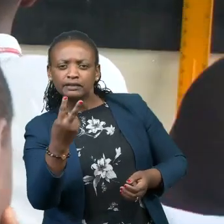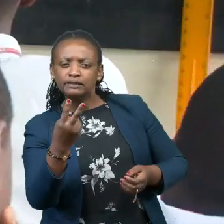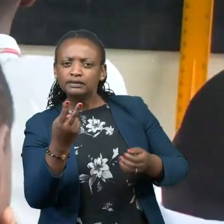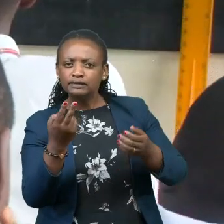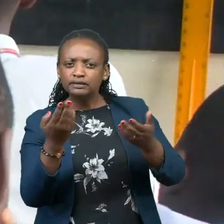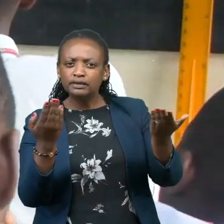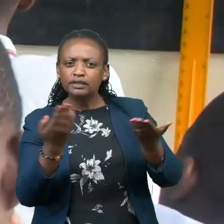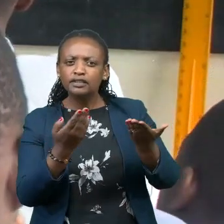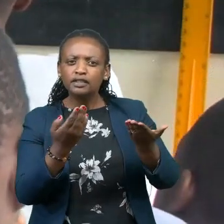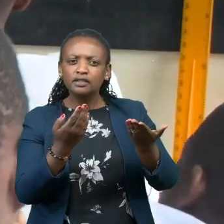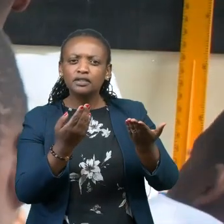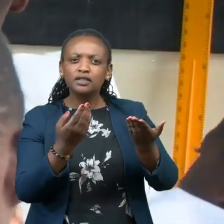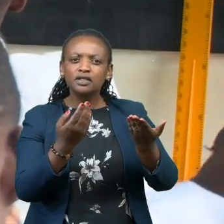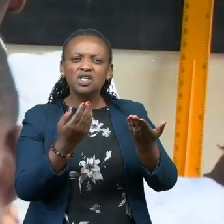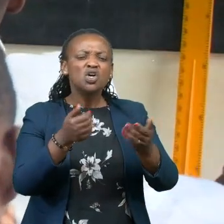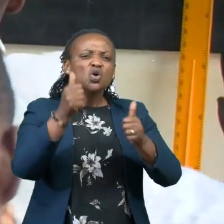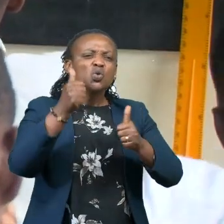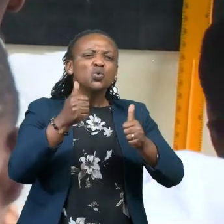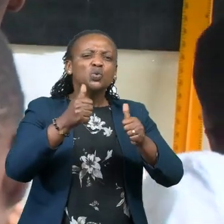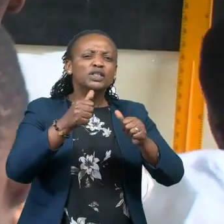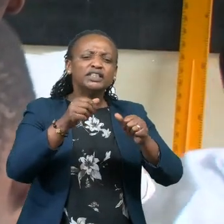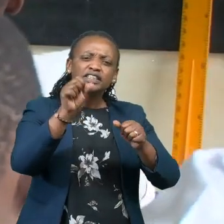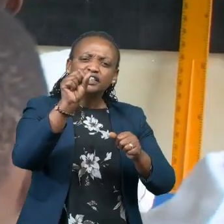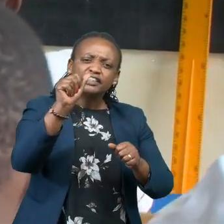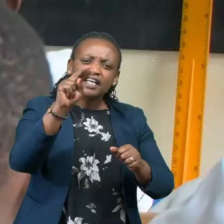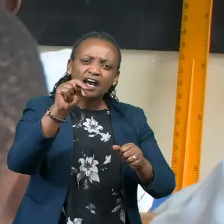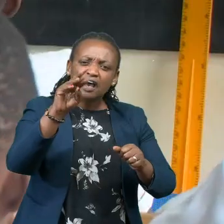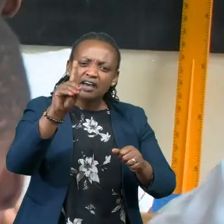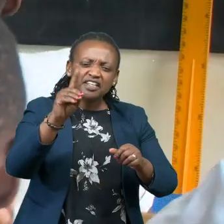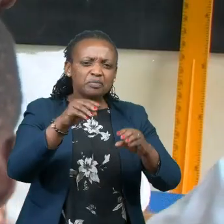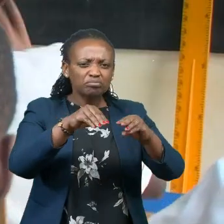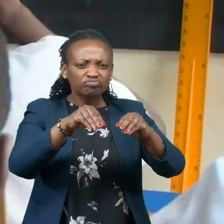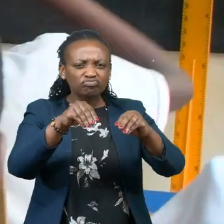The second thing was sand. Which sand?